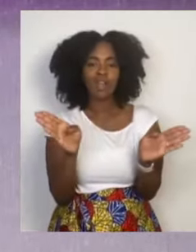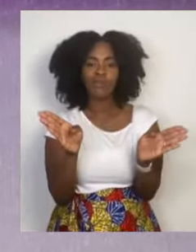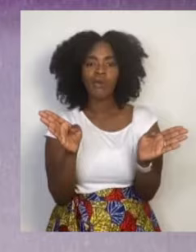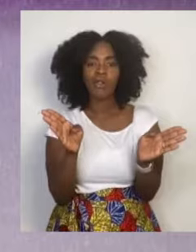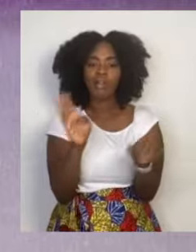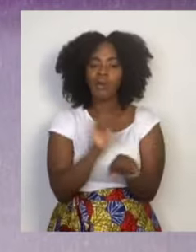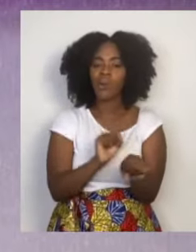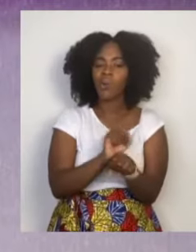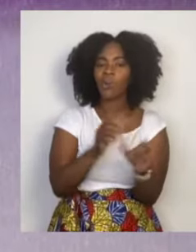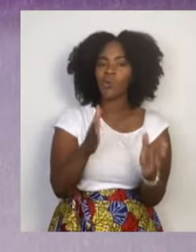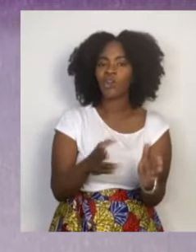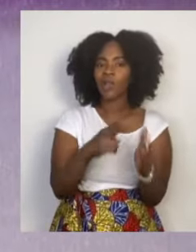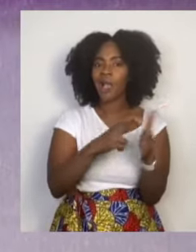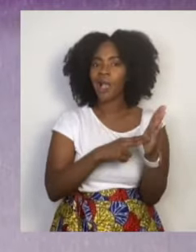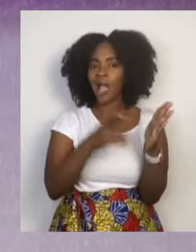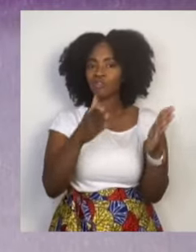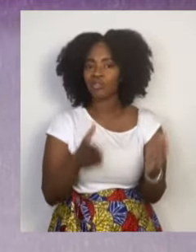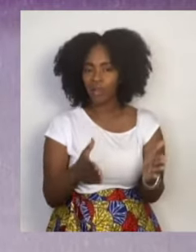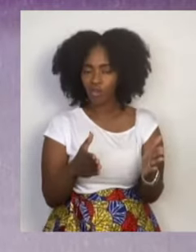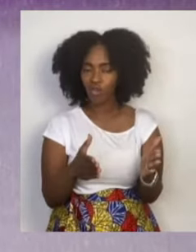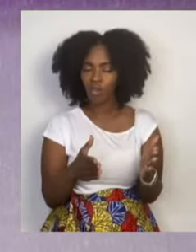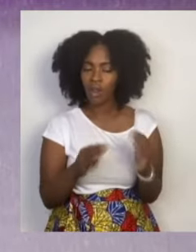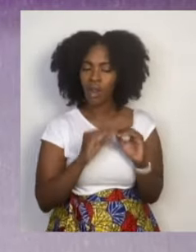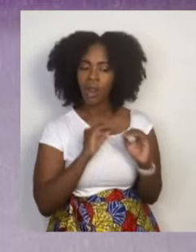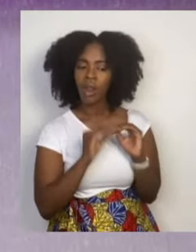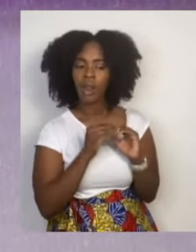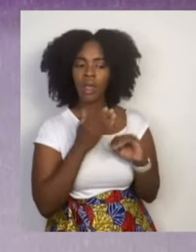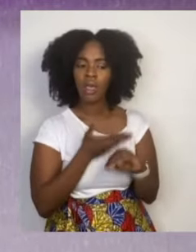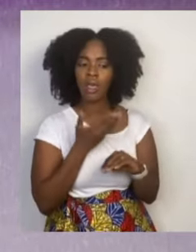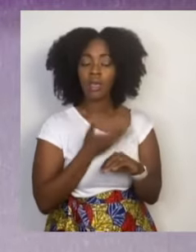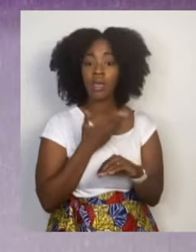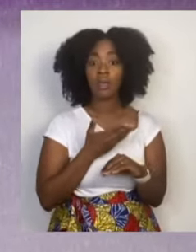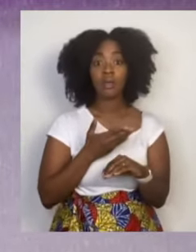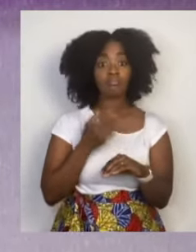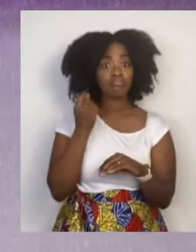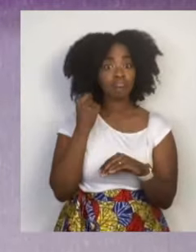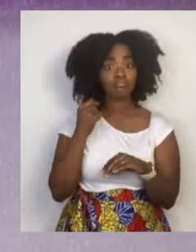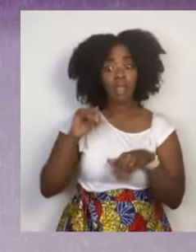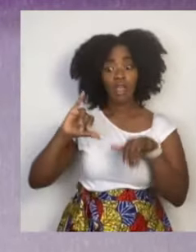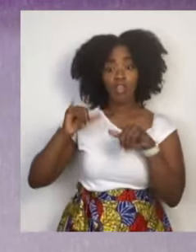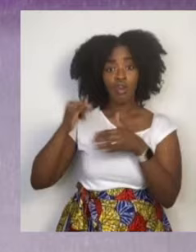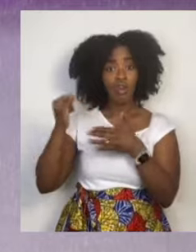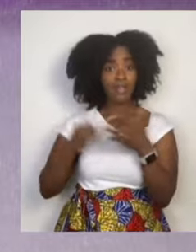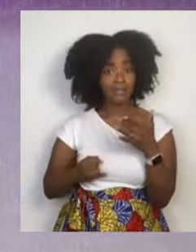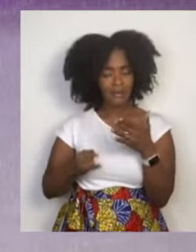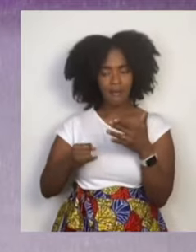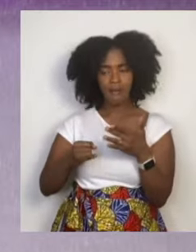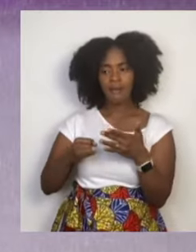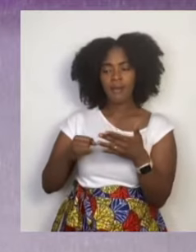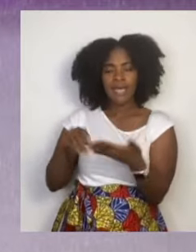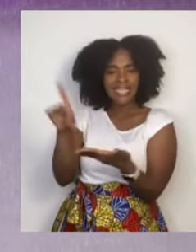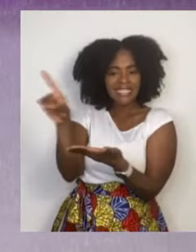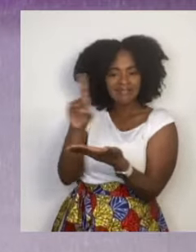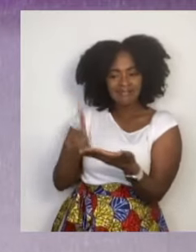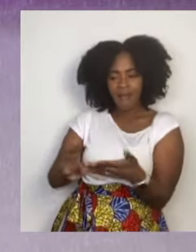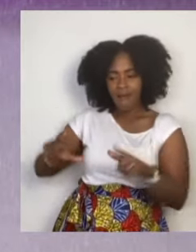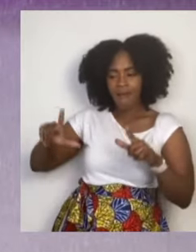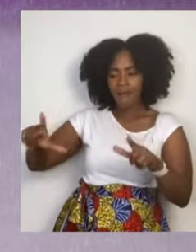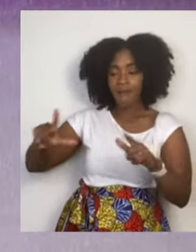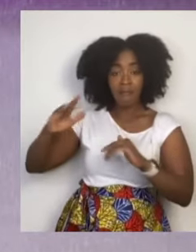That the architect designs the building. The architect shares with you